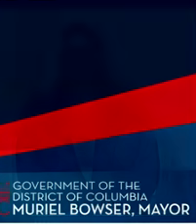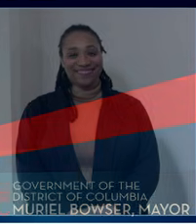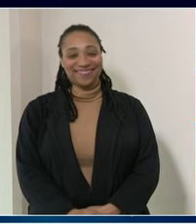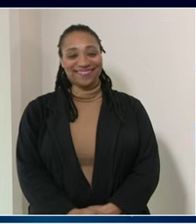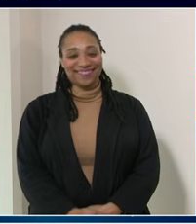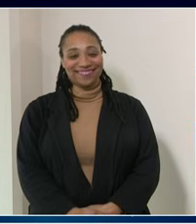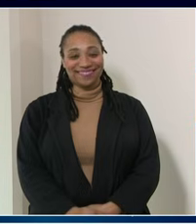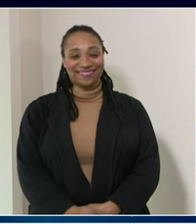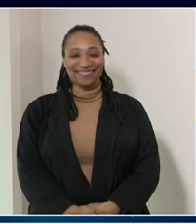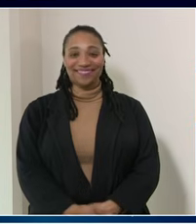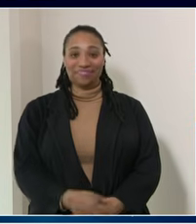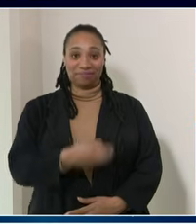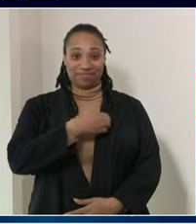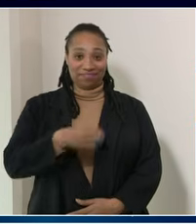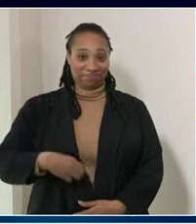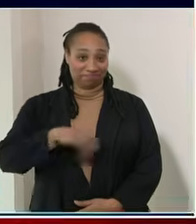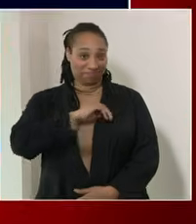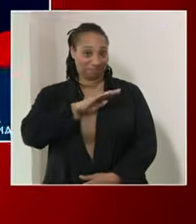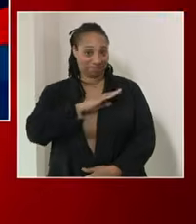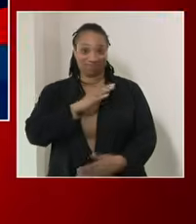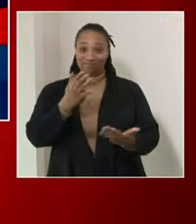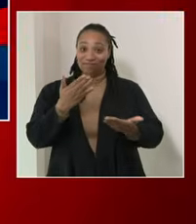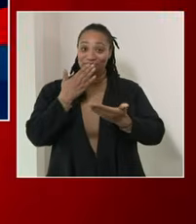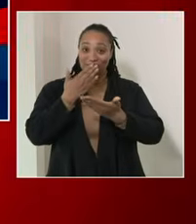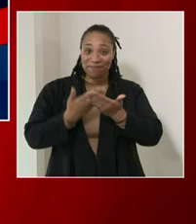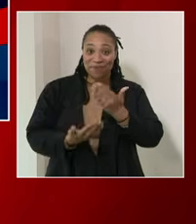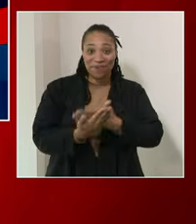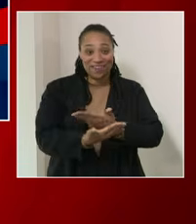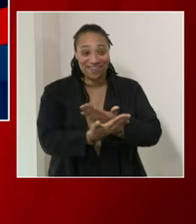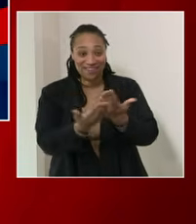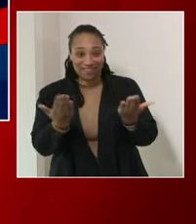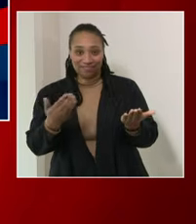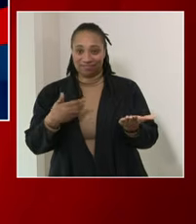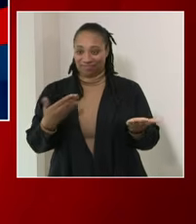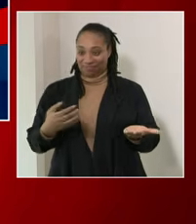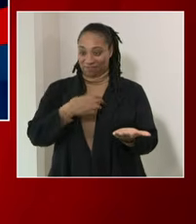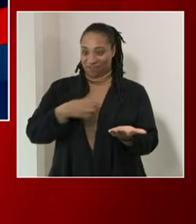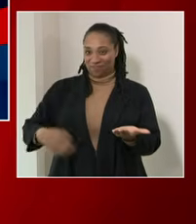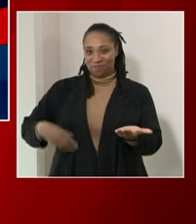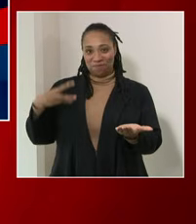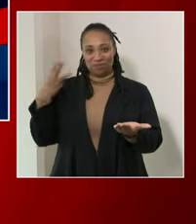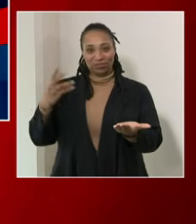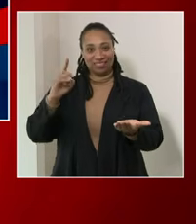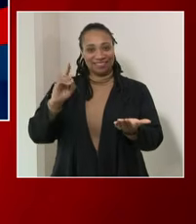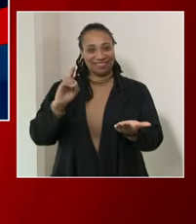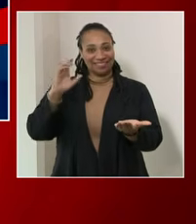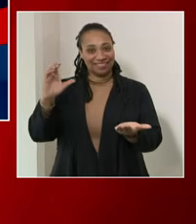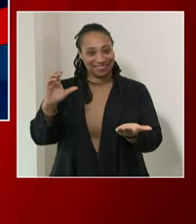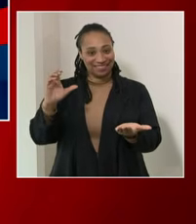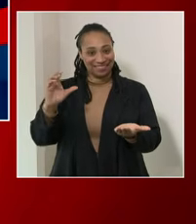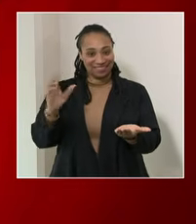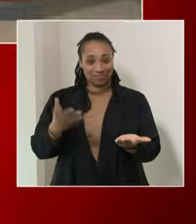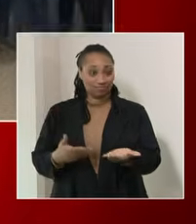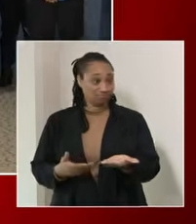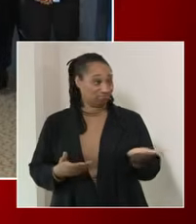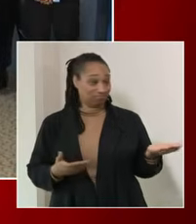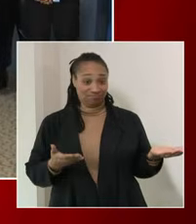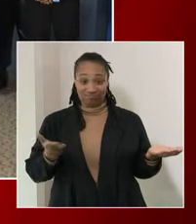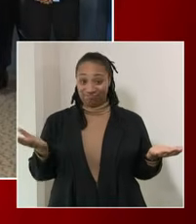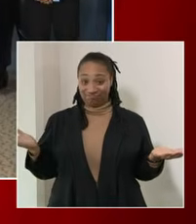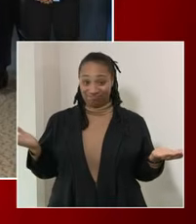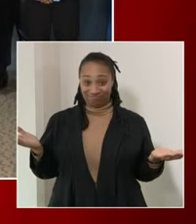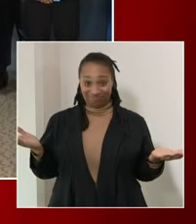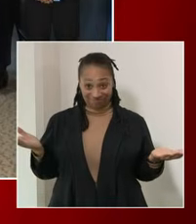Good morning, everyone. I'm Muriel Bowser. I'm the mayor of Washington, D.C. I'm joined by members of my